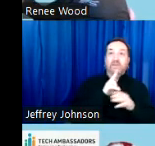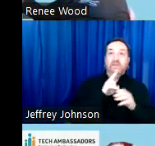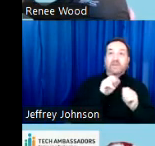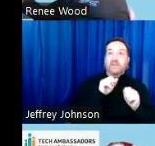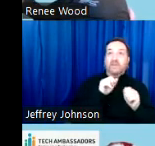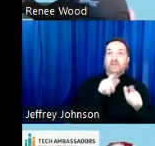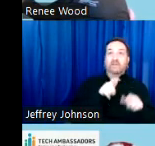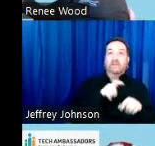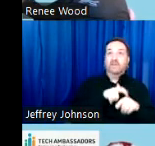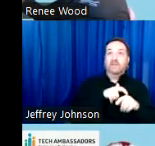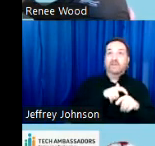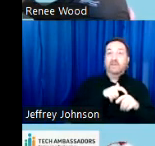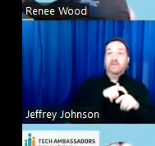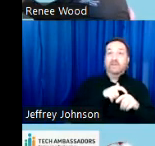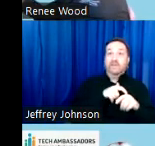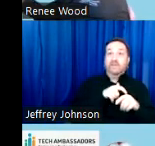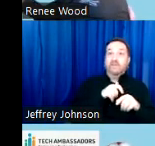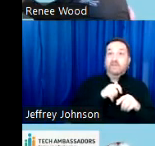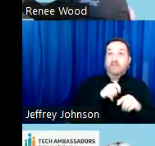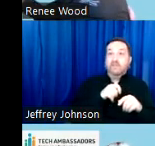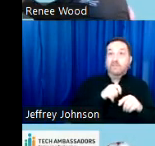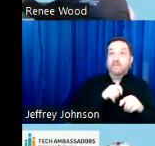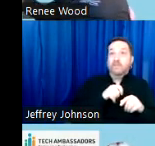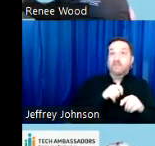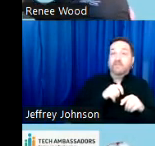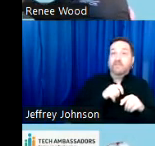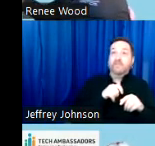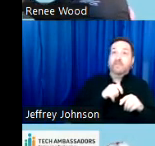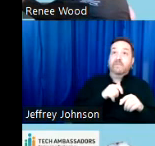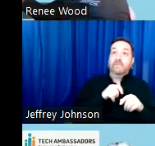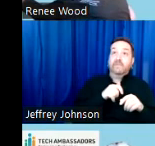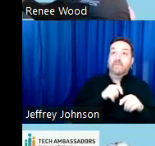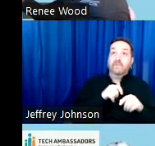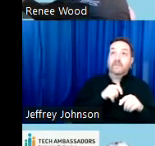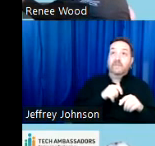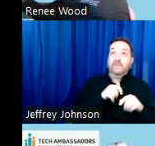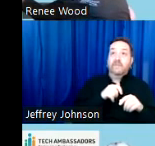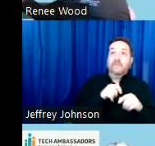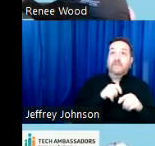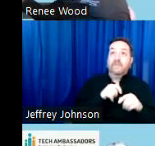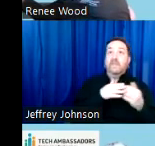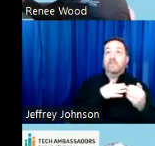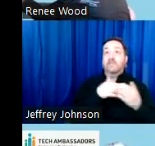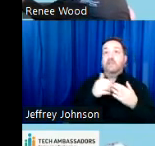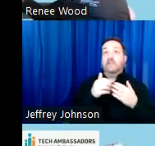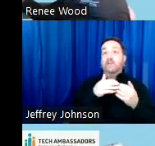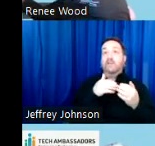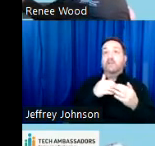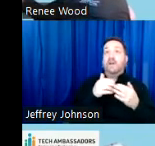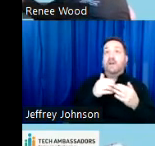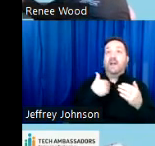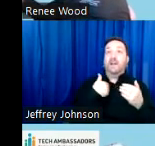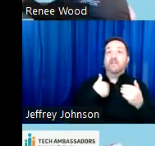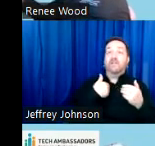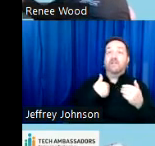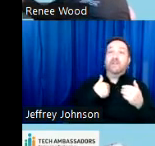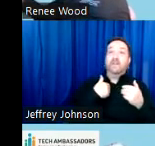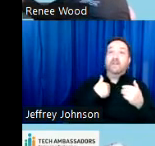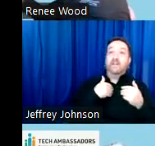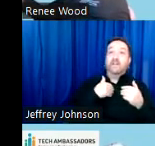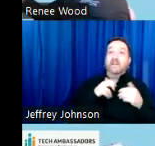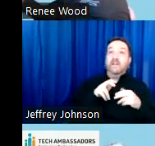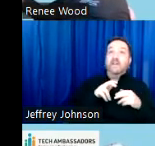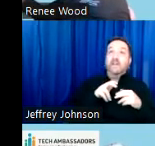to transfer. Because even though I got carpet,